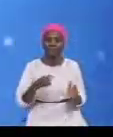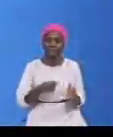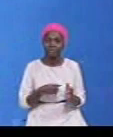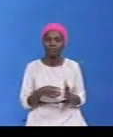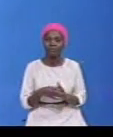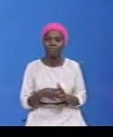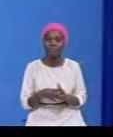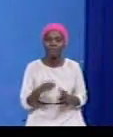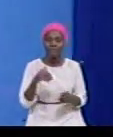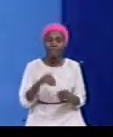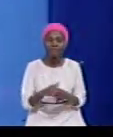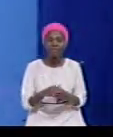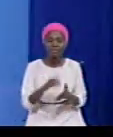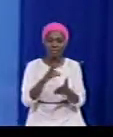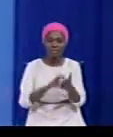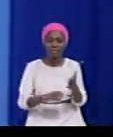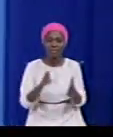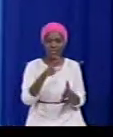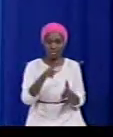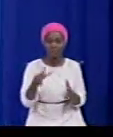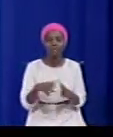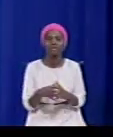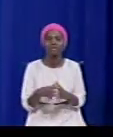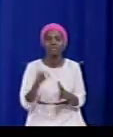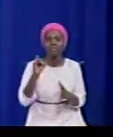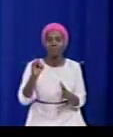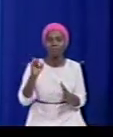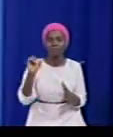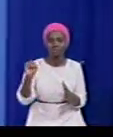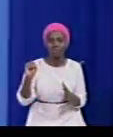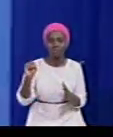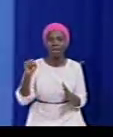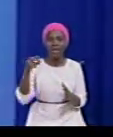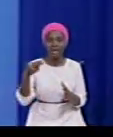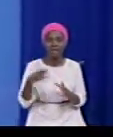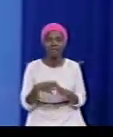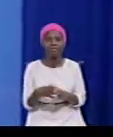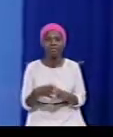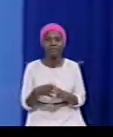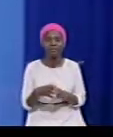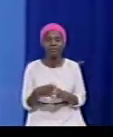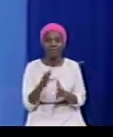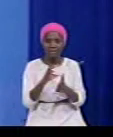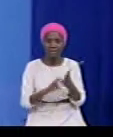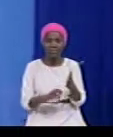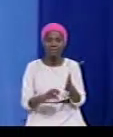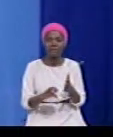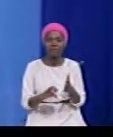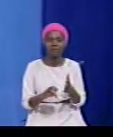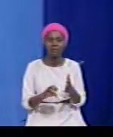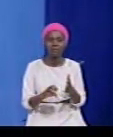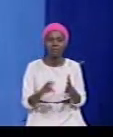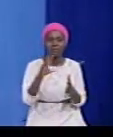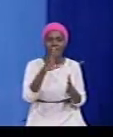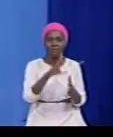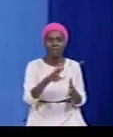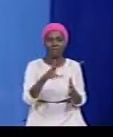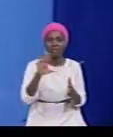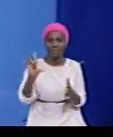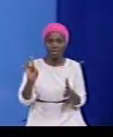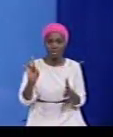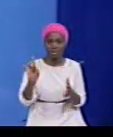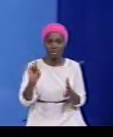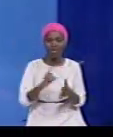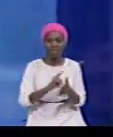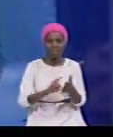at chapter 38 of Isaiah. We're reading from verse 1. Isaiah chapter 38, and we're reading from